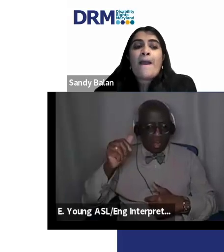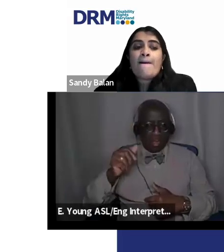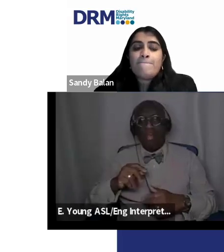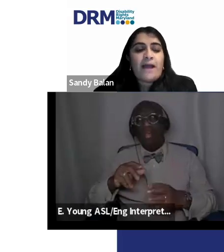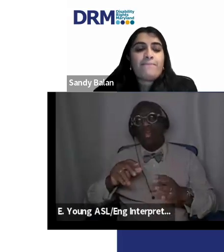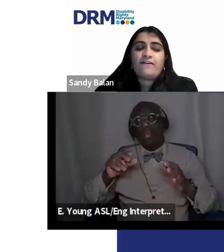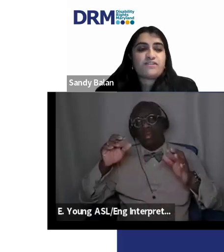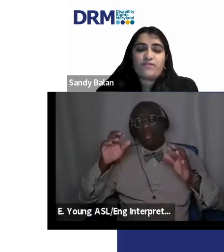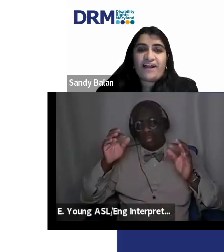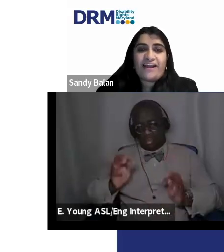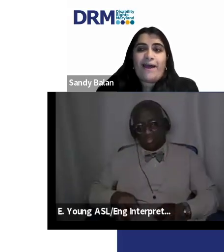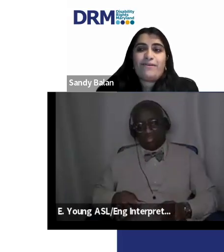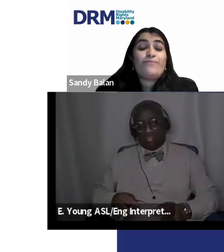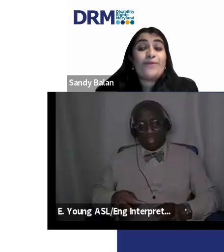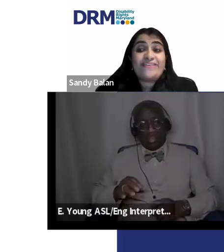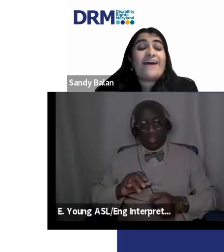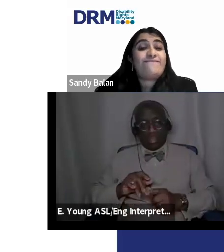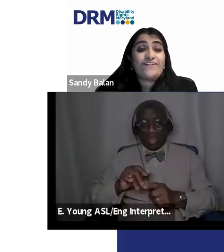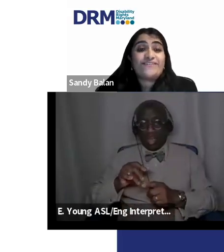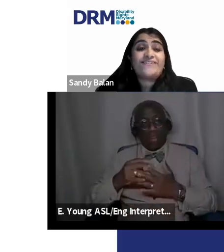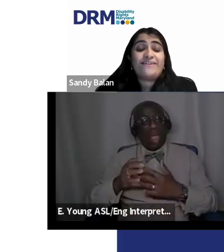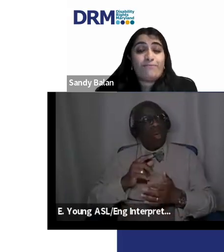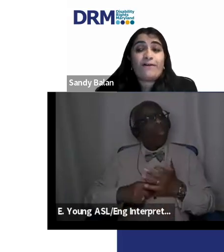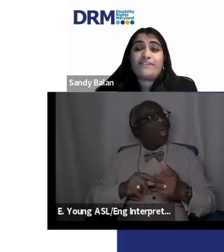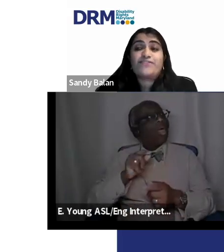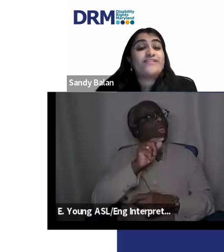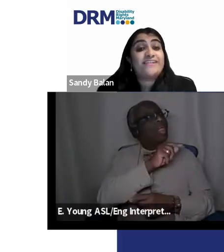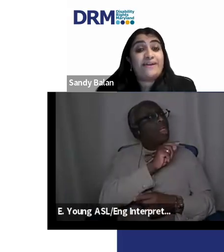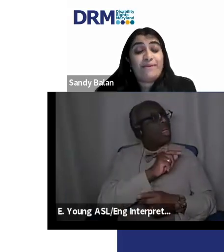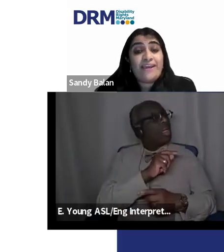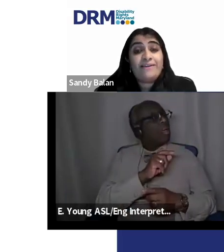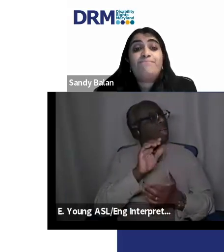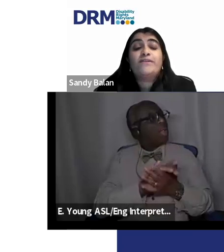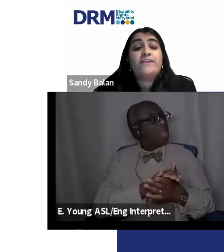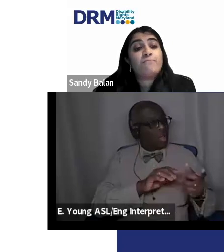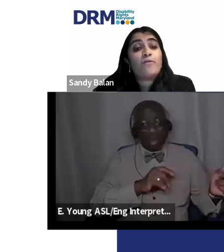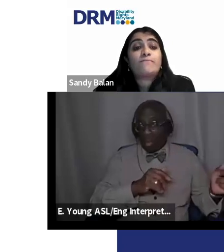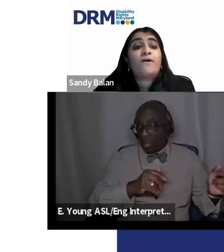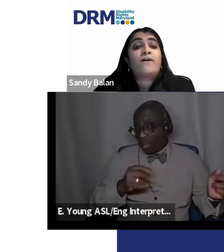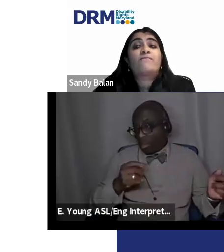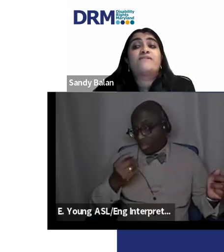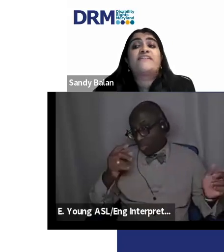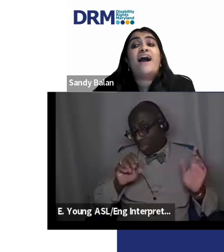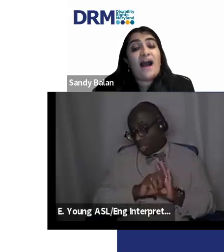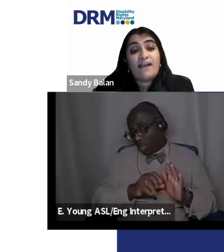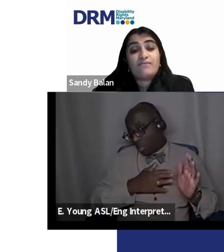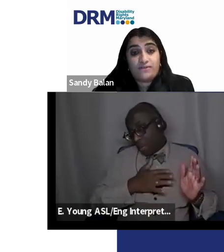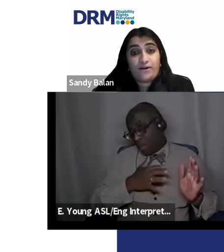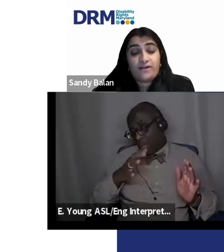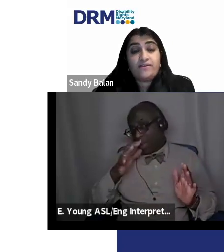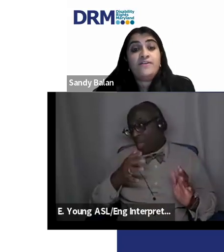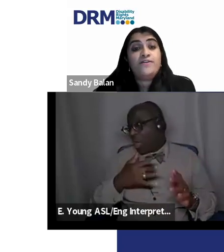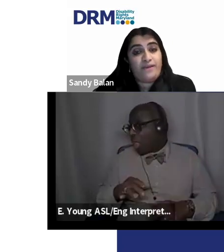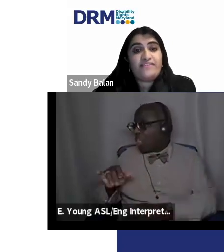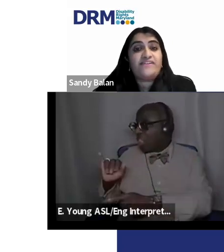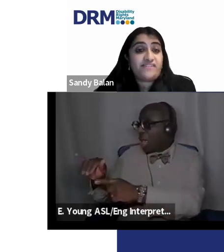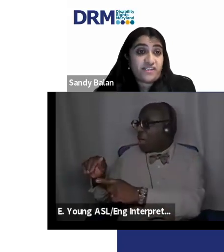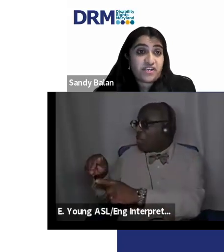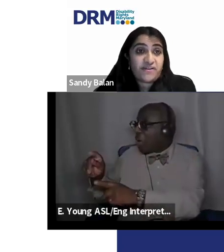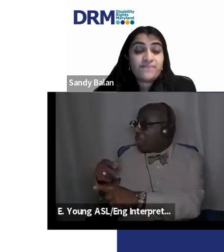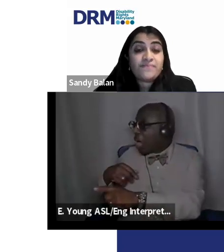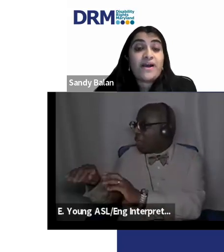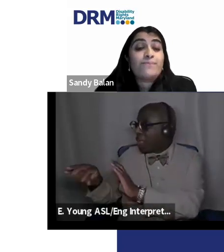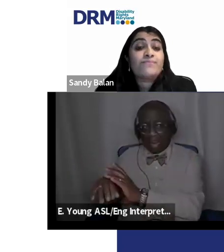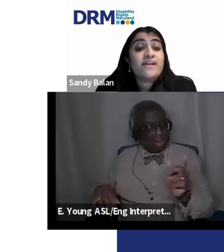example, my parents were not happy with that first apartment choice that I made, but the important part was that I was the one who made